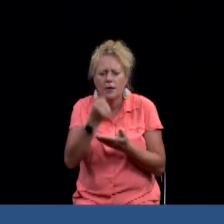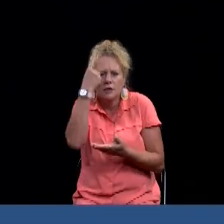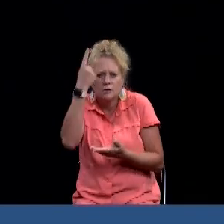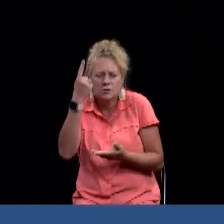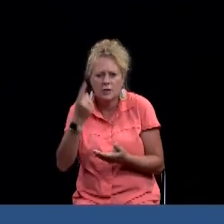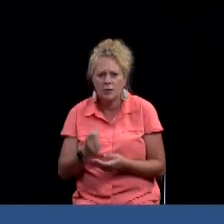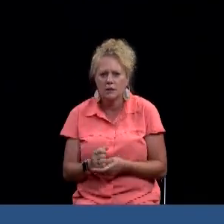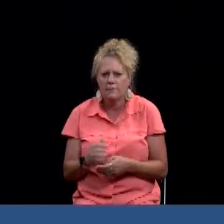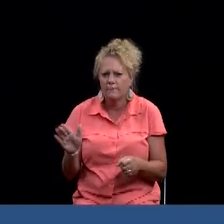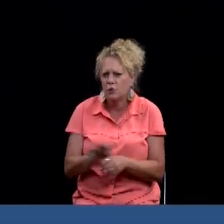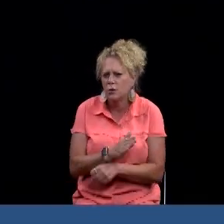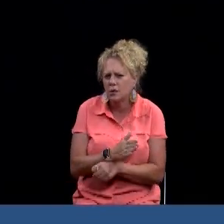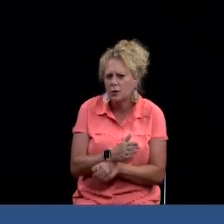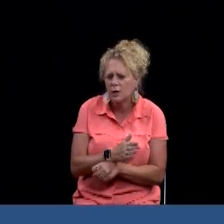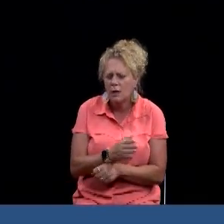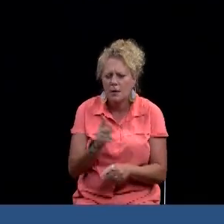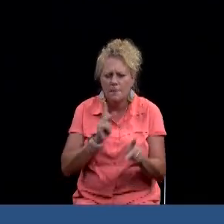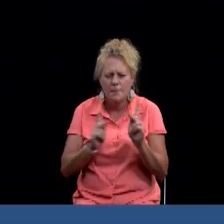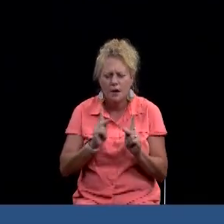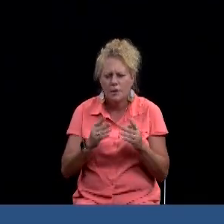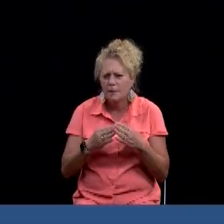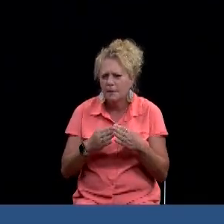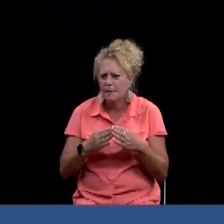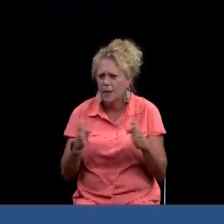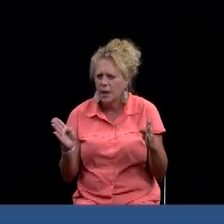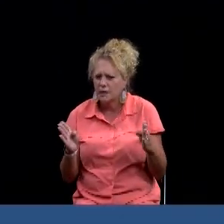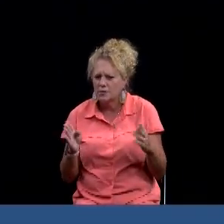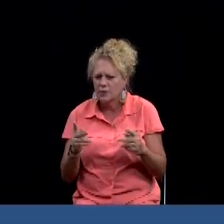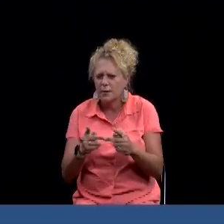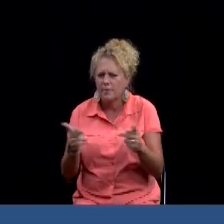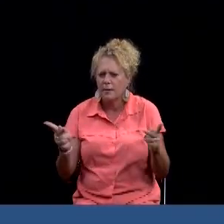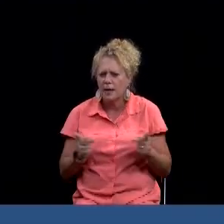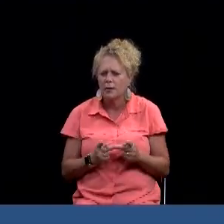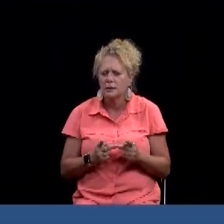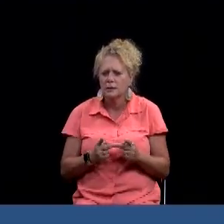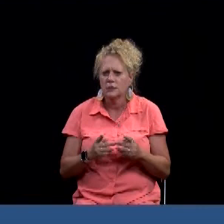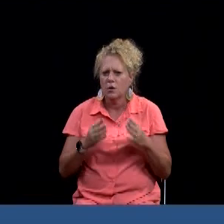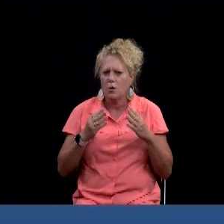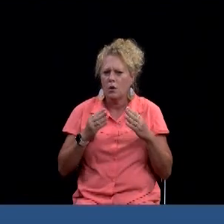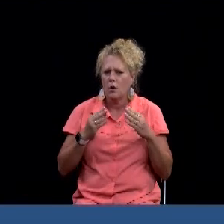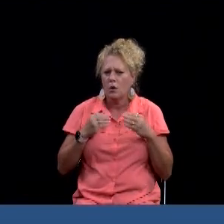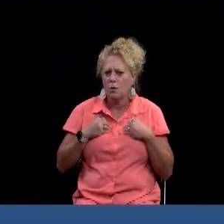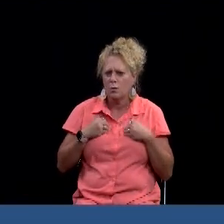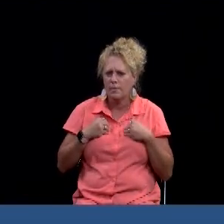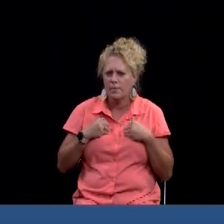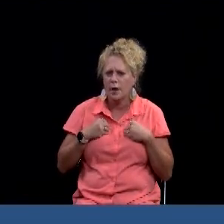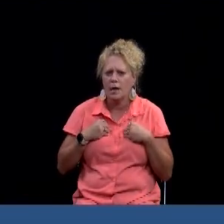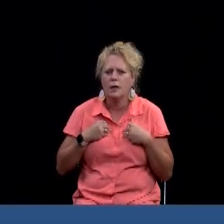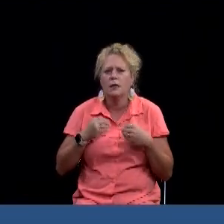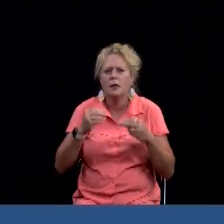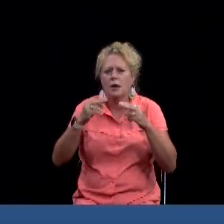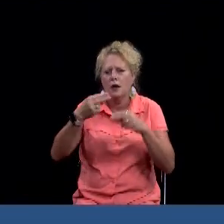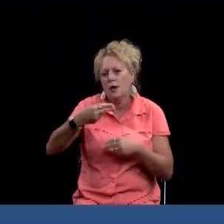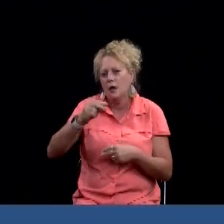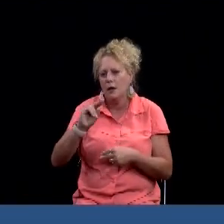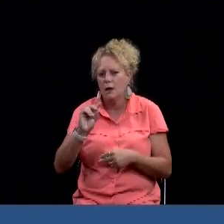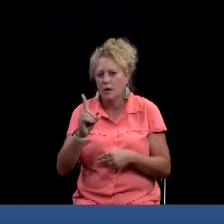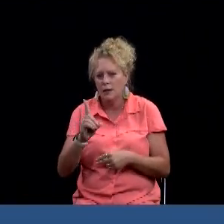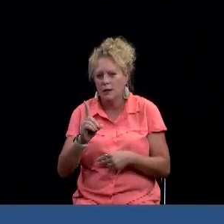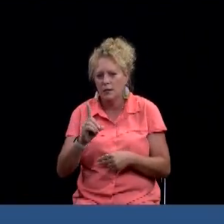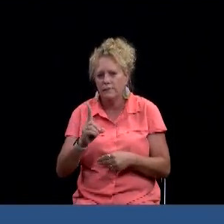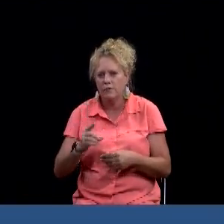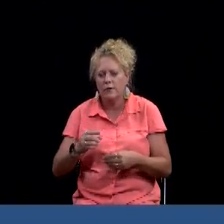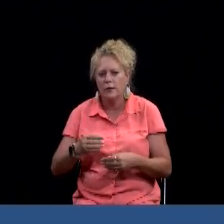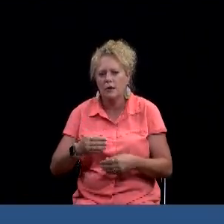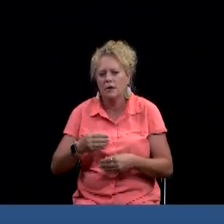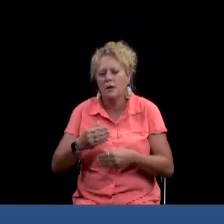is technically owned by HUD, and they provide stipends for the upkeep and maintenance of the units. And we're making this transition because you're